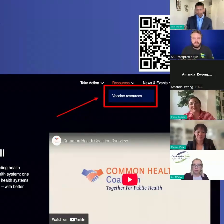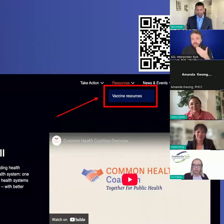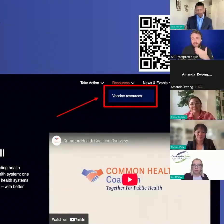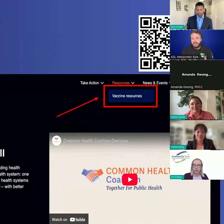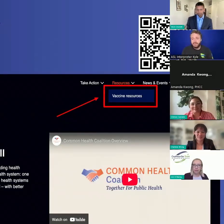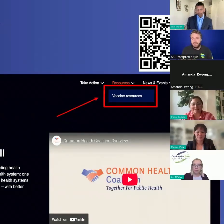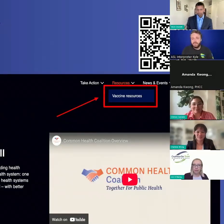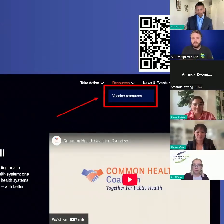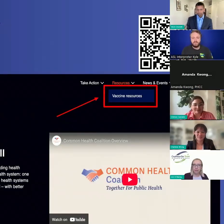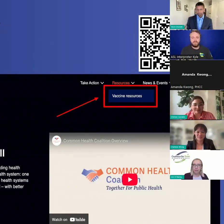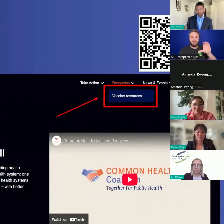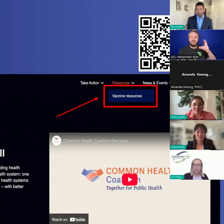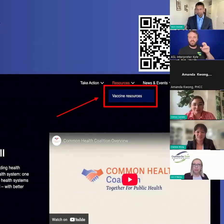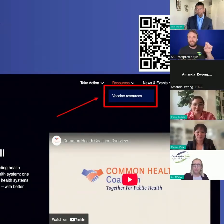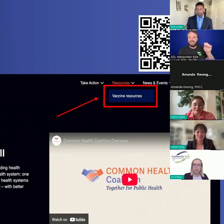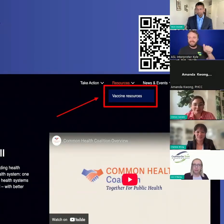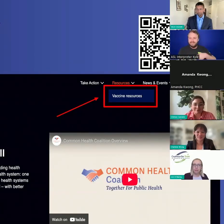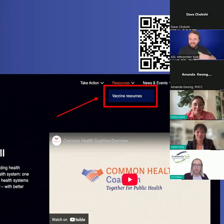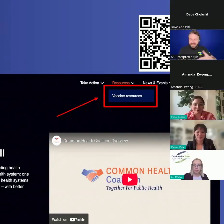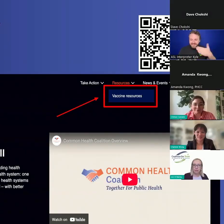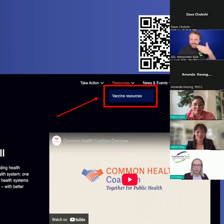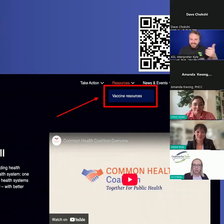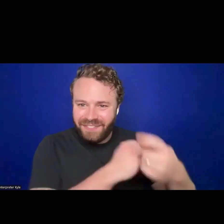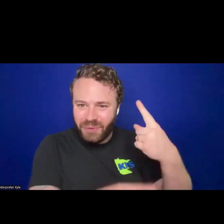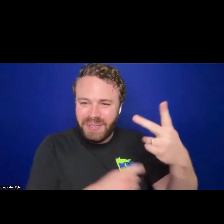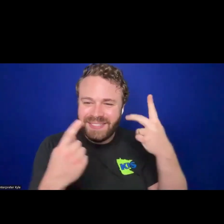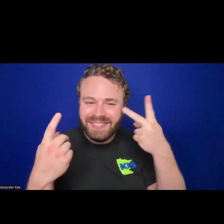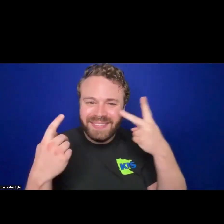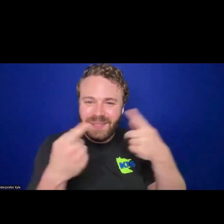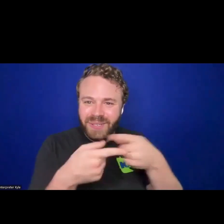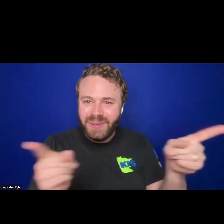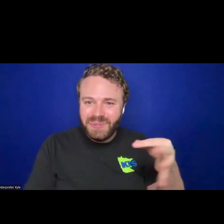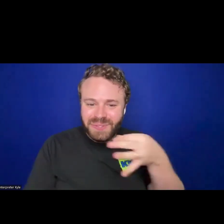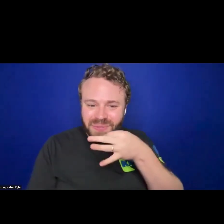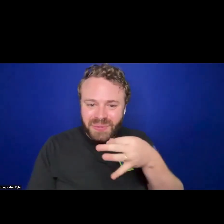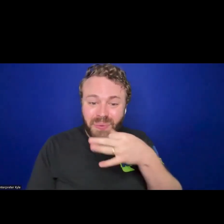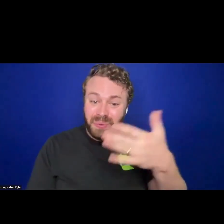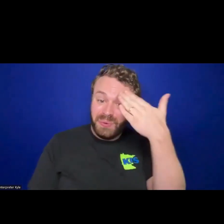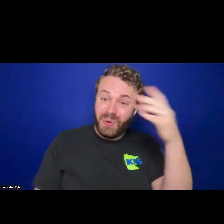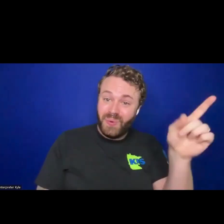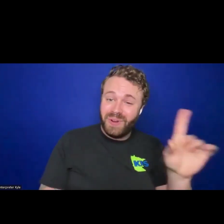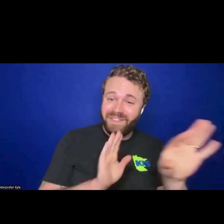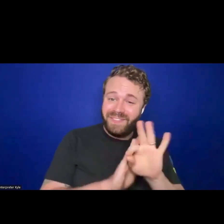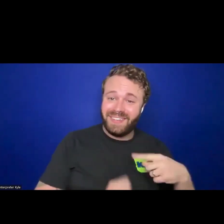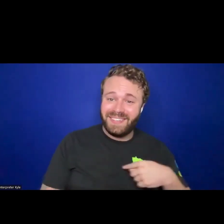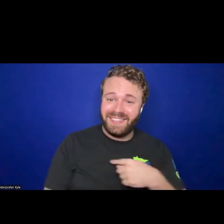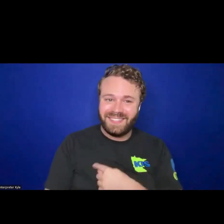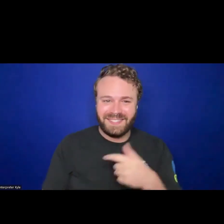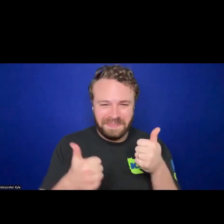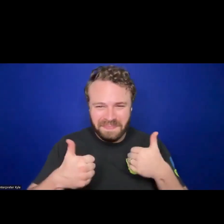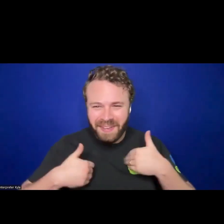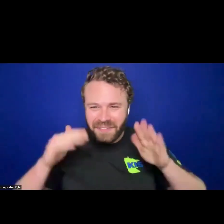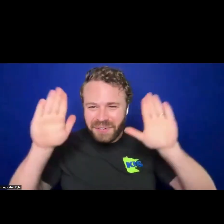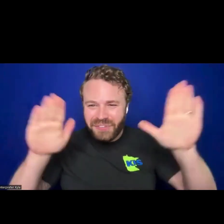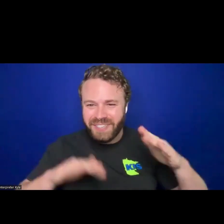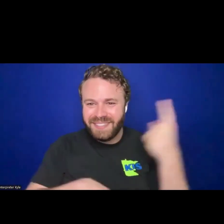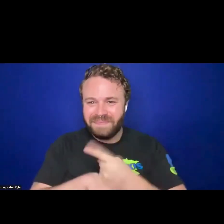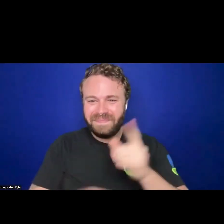Thanks, everyone. We'll see you soon, and you know where to find us and the information if you need it. Have a great one.